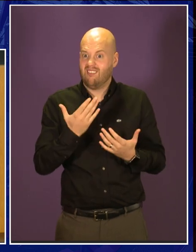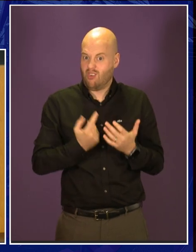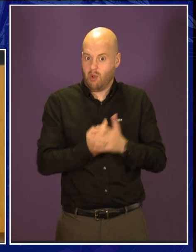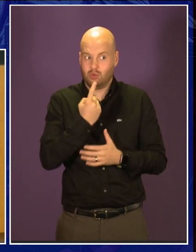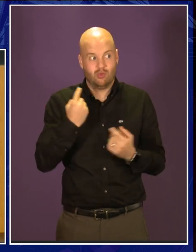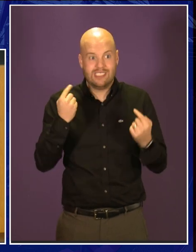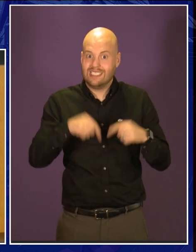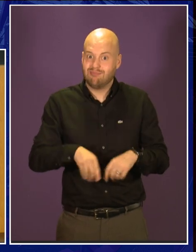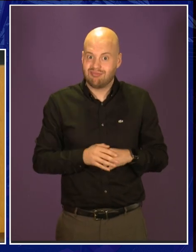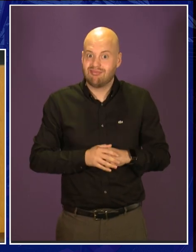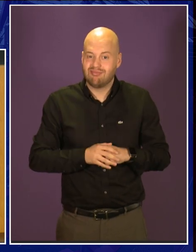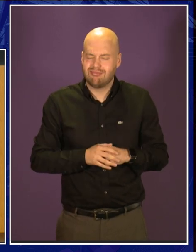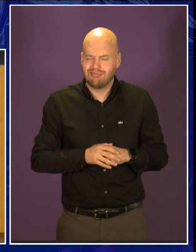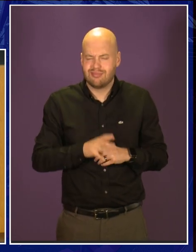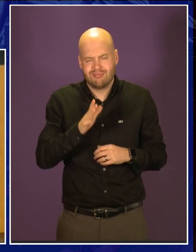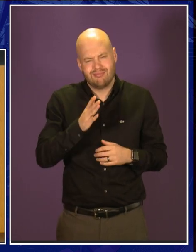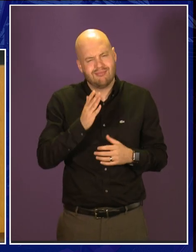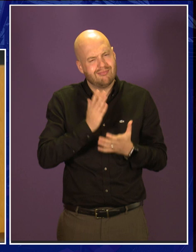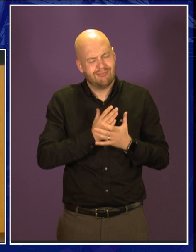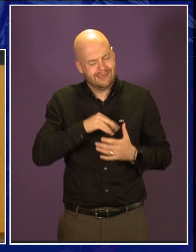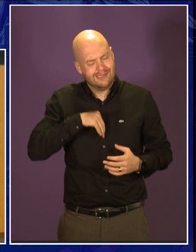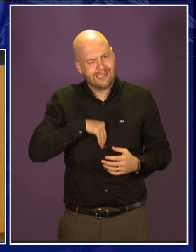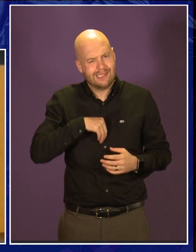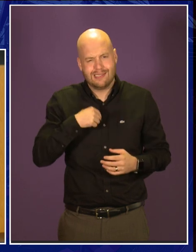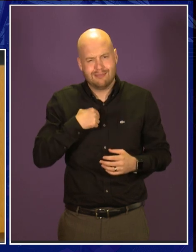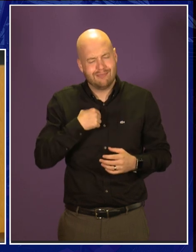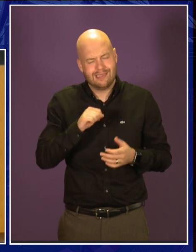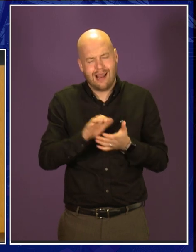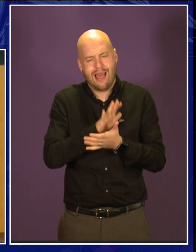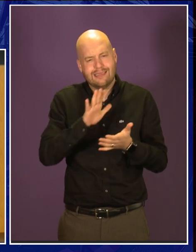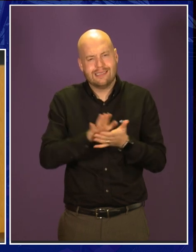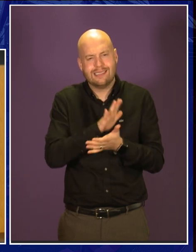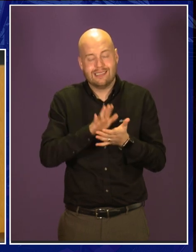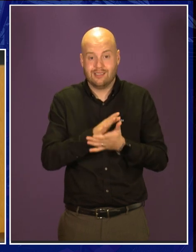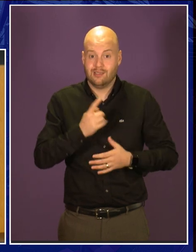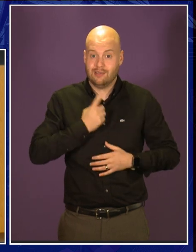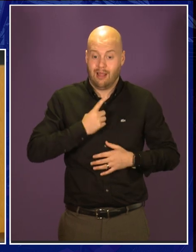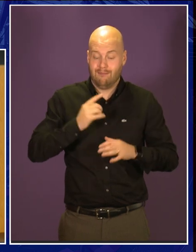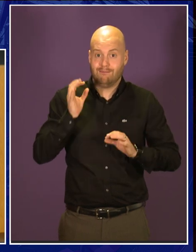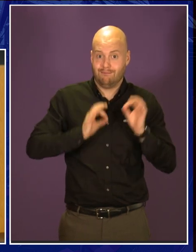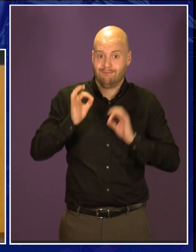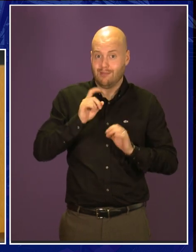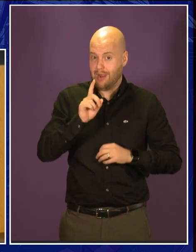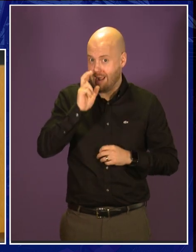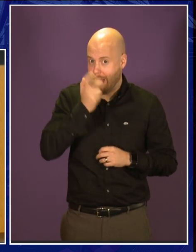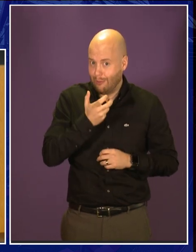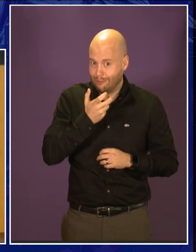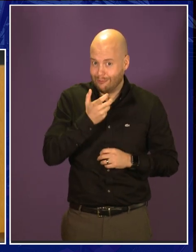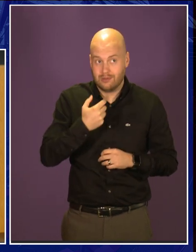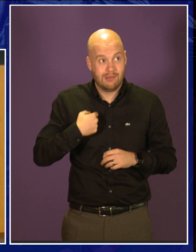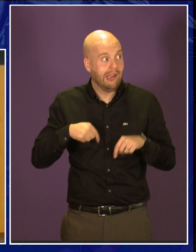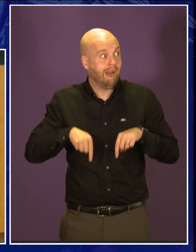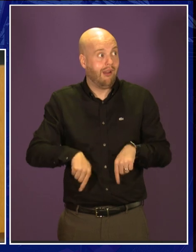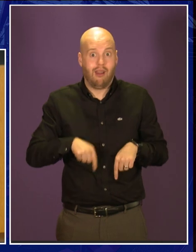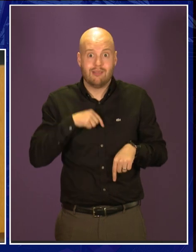can't imagine how much I'm happy of the fact that the clown is speaking in the parliament. Something like, I appreciate it